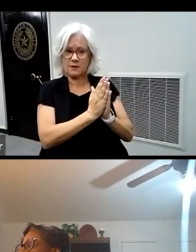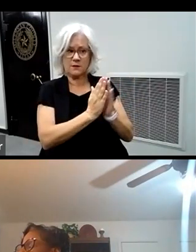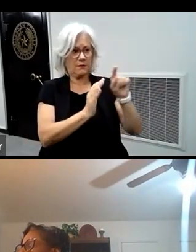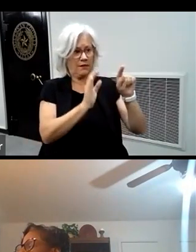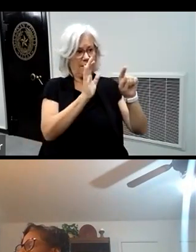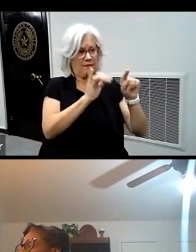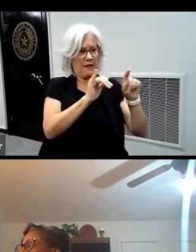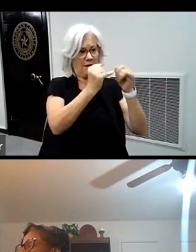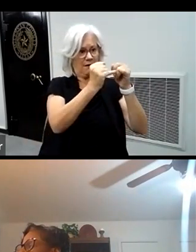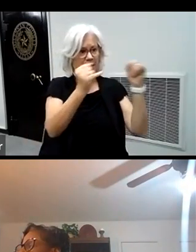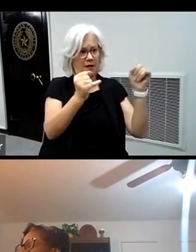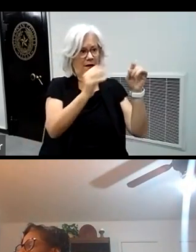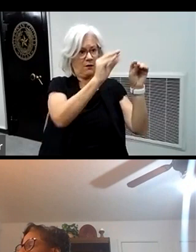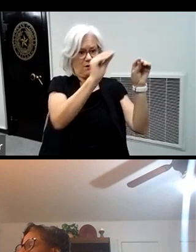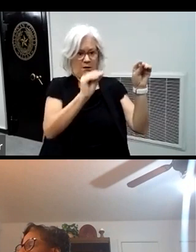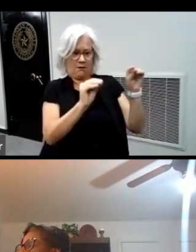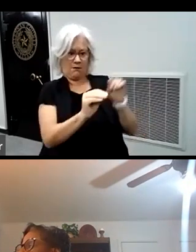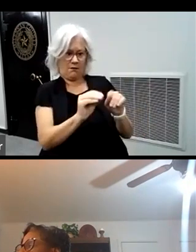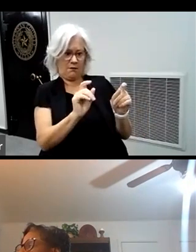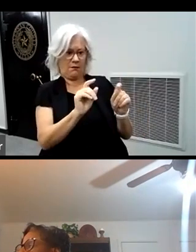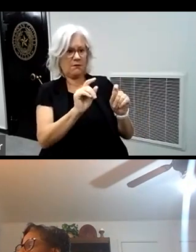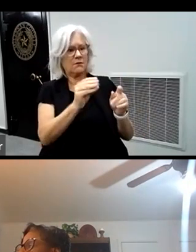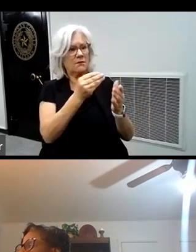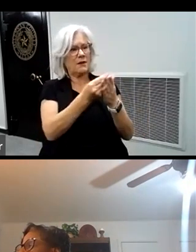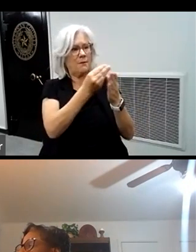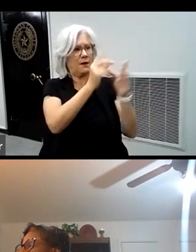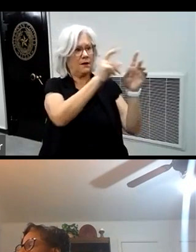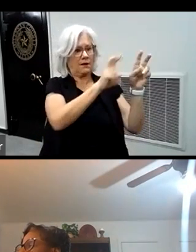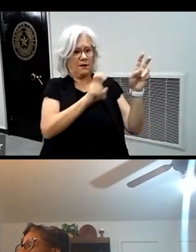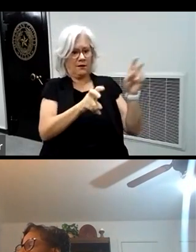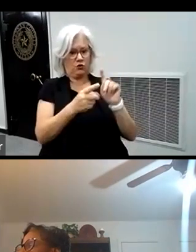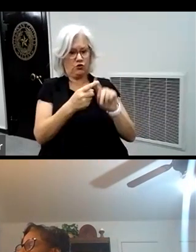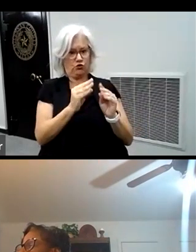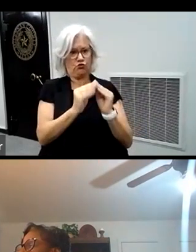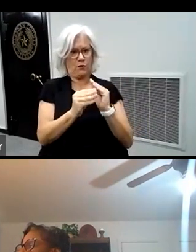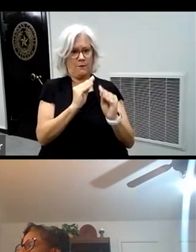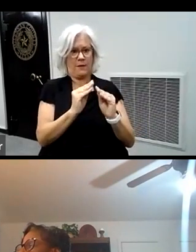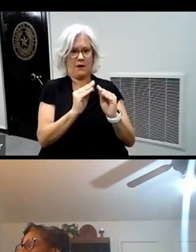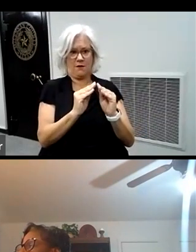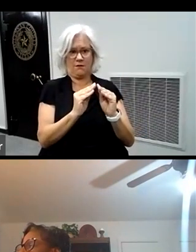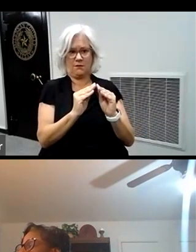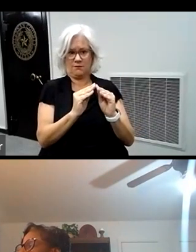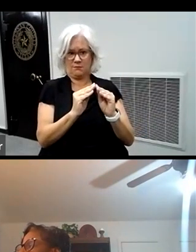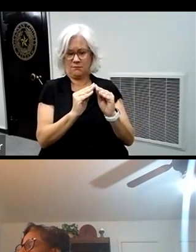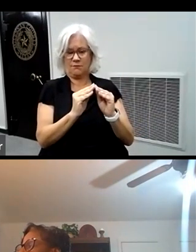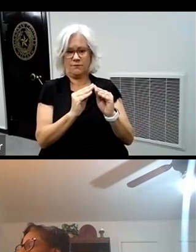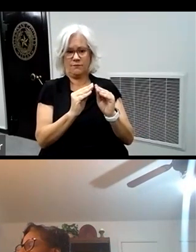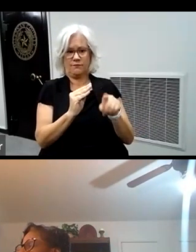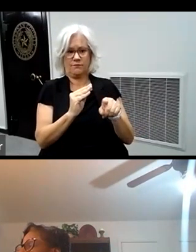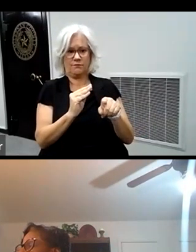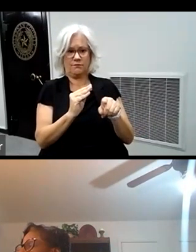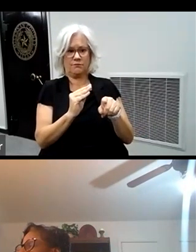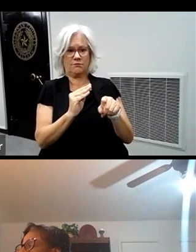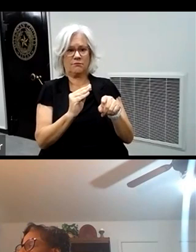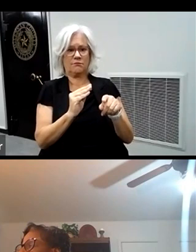department into repair and maintenance for the renewal contract for the IS recording